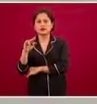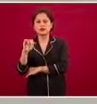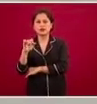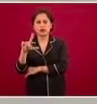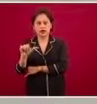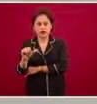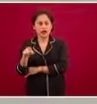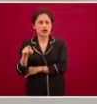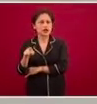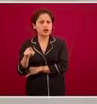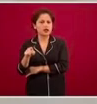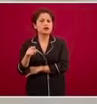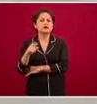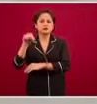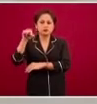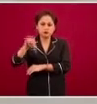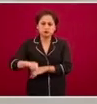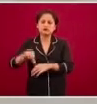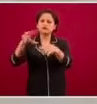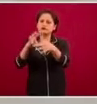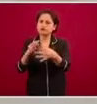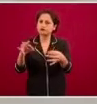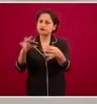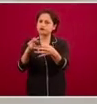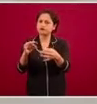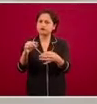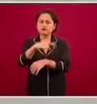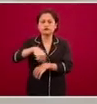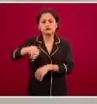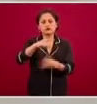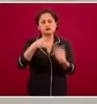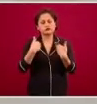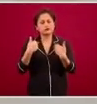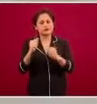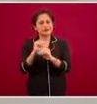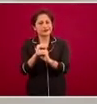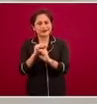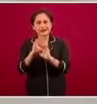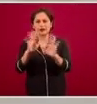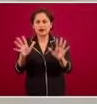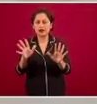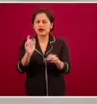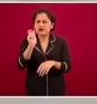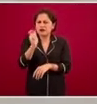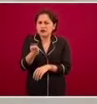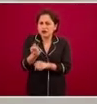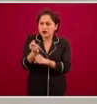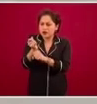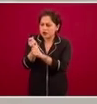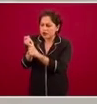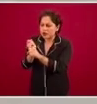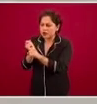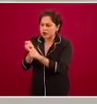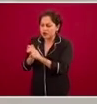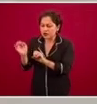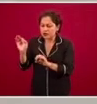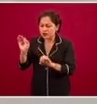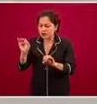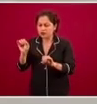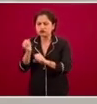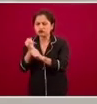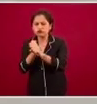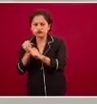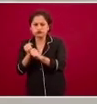sentinel model that we have mentioned before. We want you to understand clearly what is